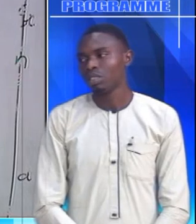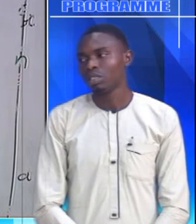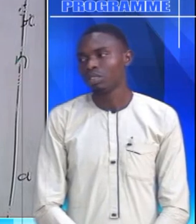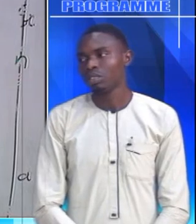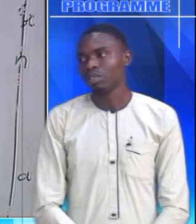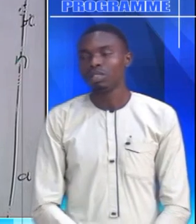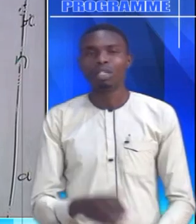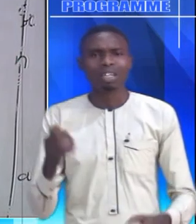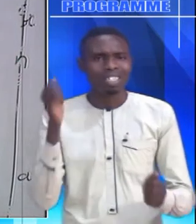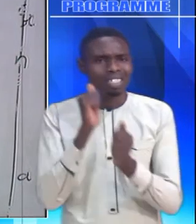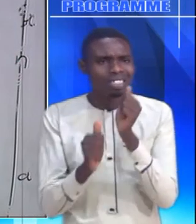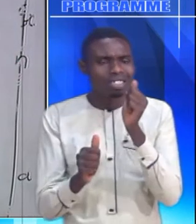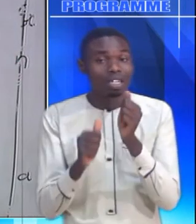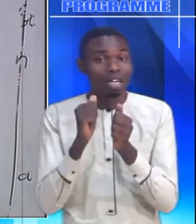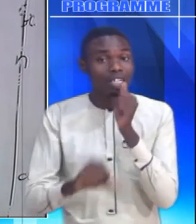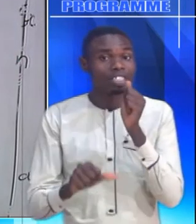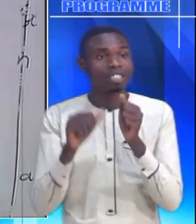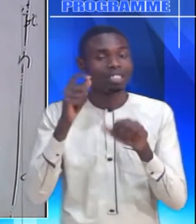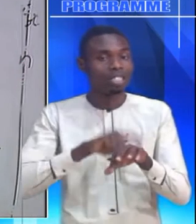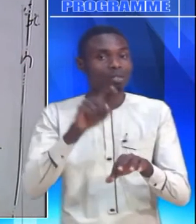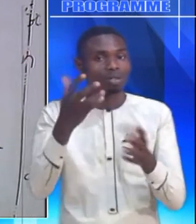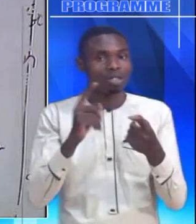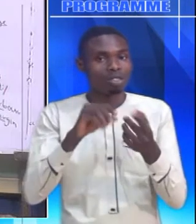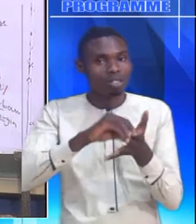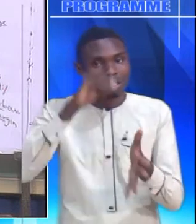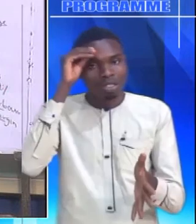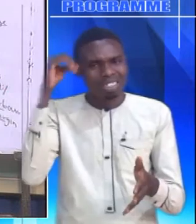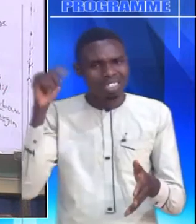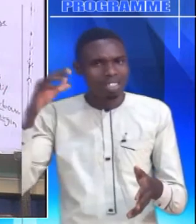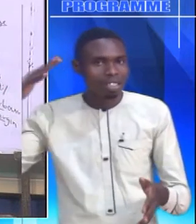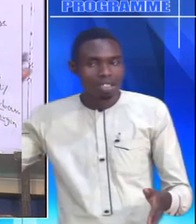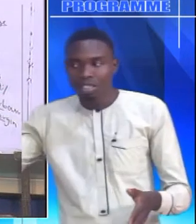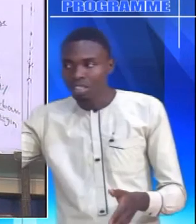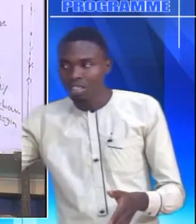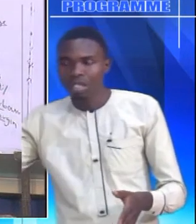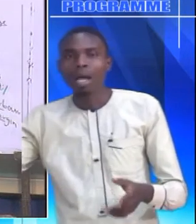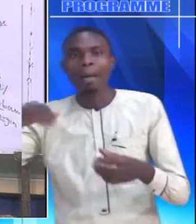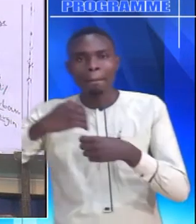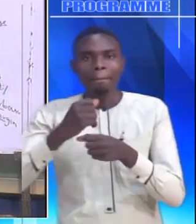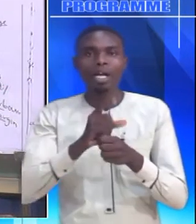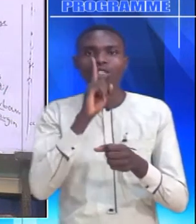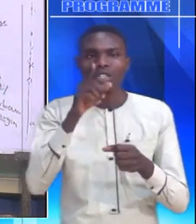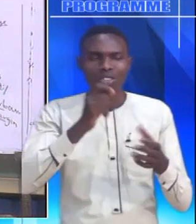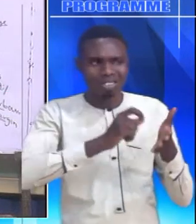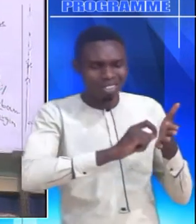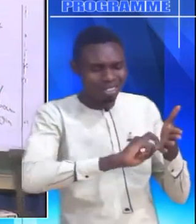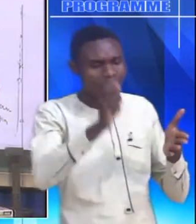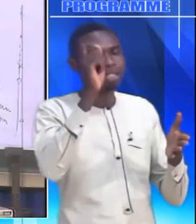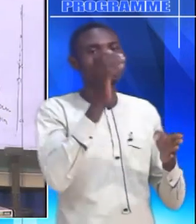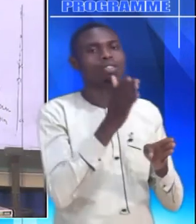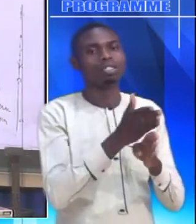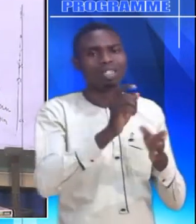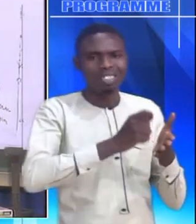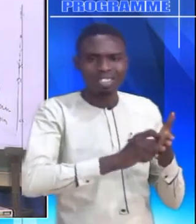this, any of this sound, make sure you underline the sound representing, the letters representing the sound, so that you not